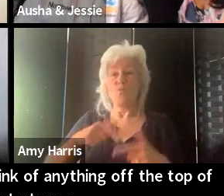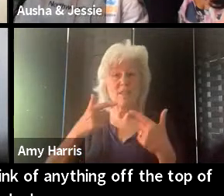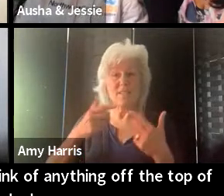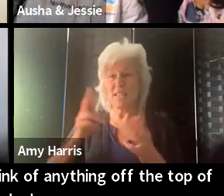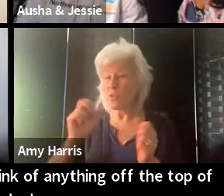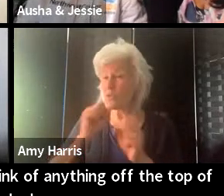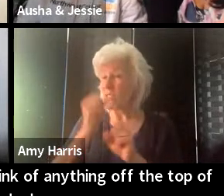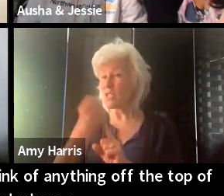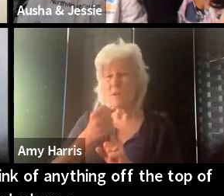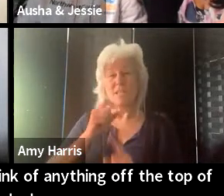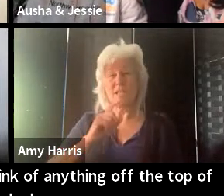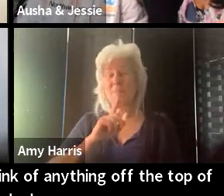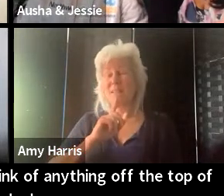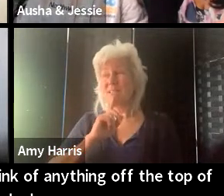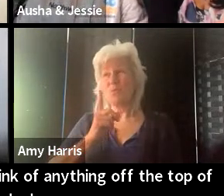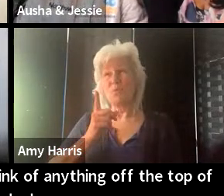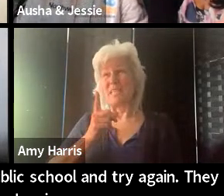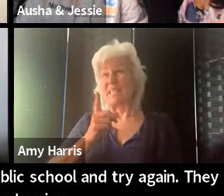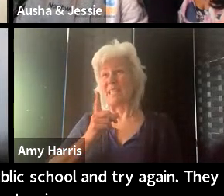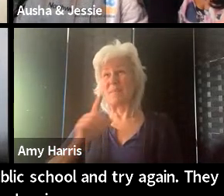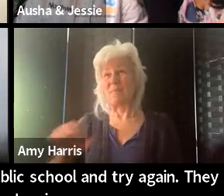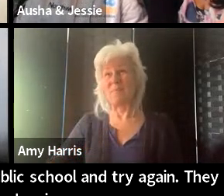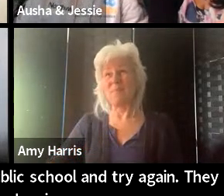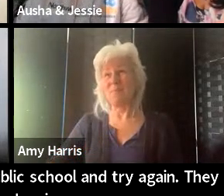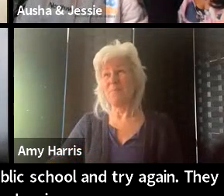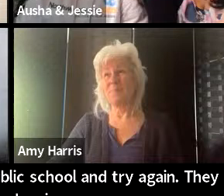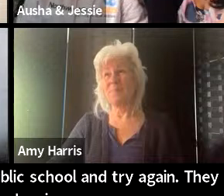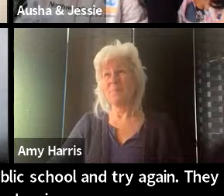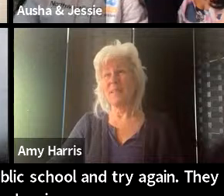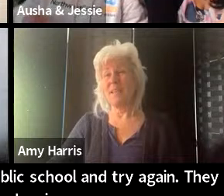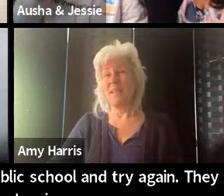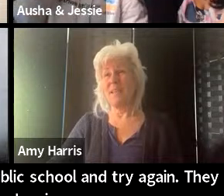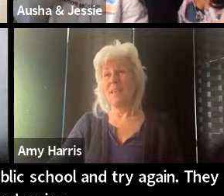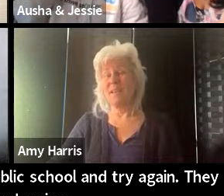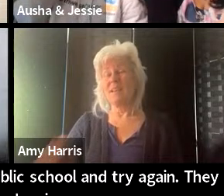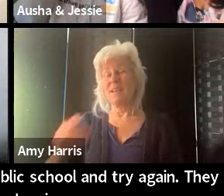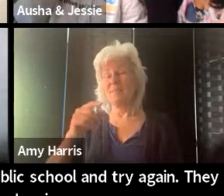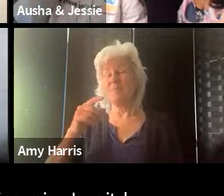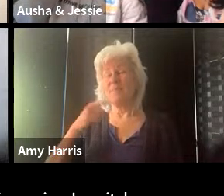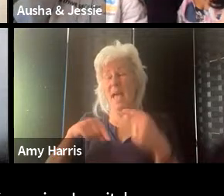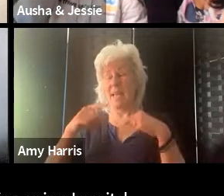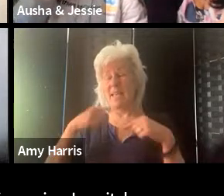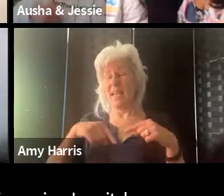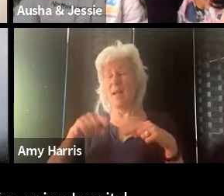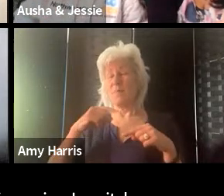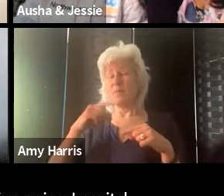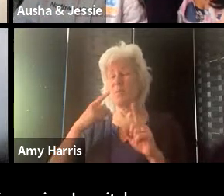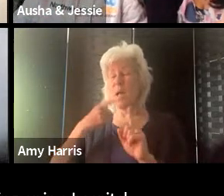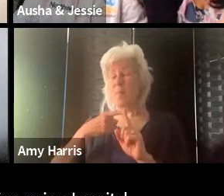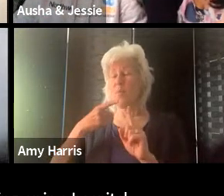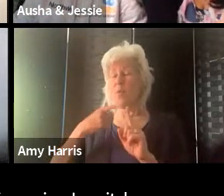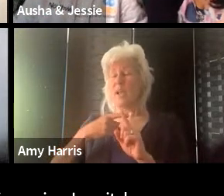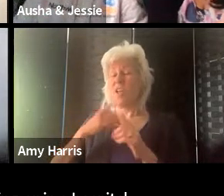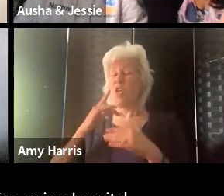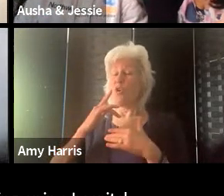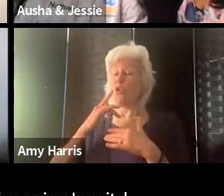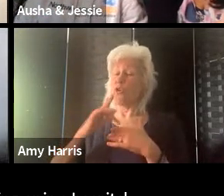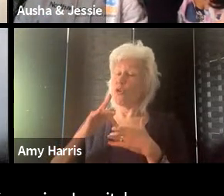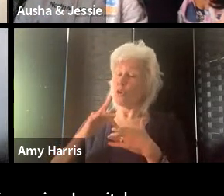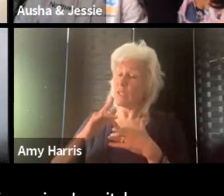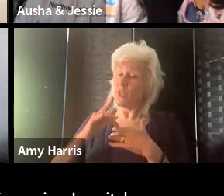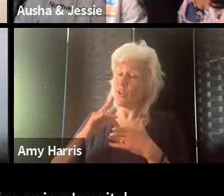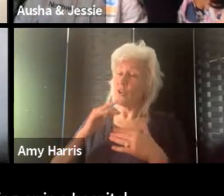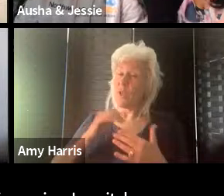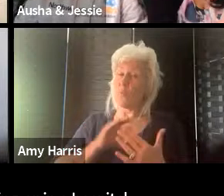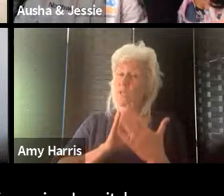It's really, I think, going back to my earlier point that the earlier we address these things with